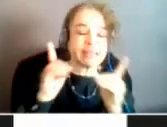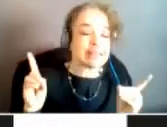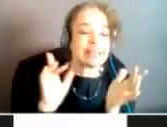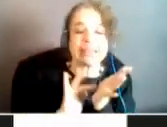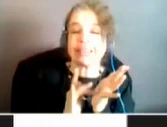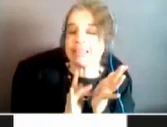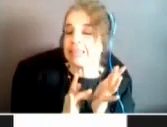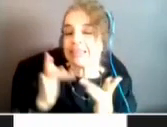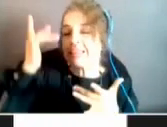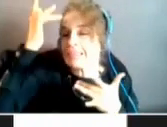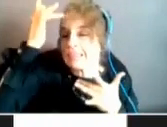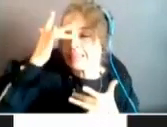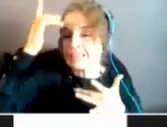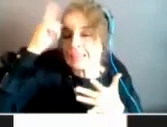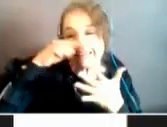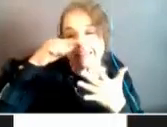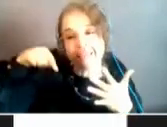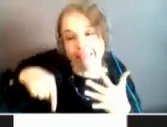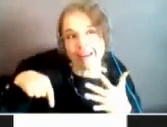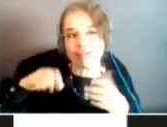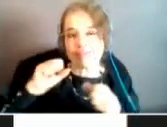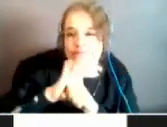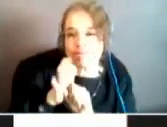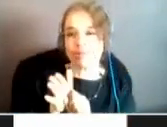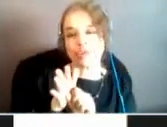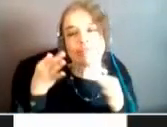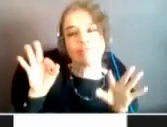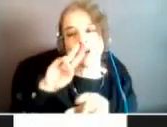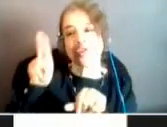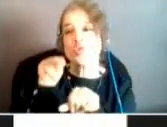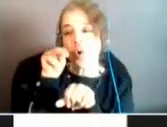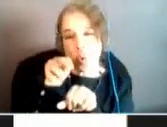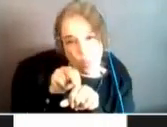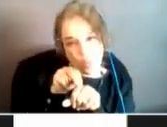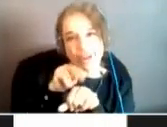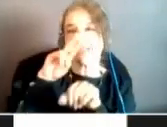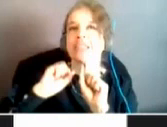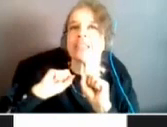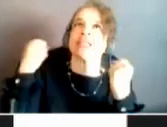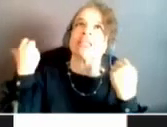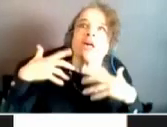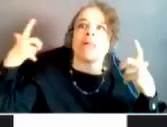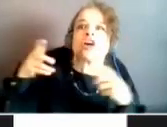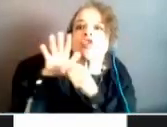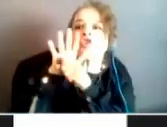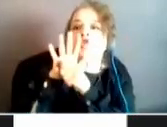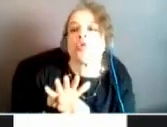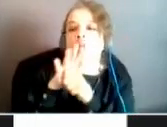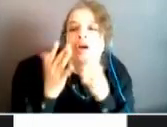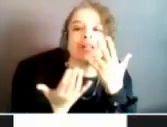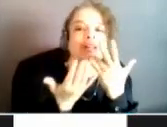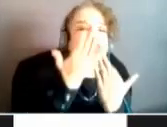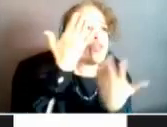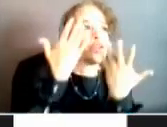illness. You know, certainly this pandemic is an enormous stressful event. The fires